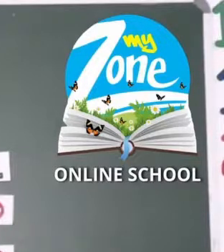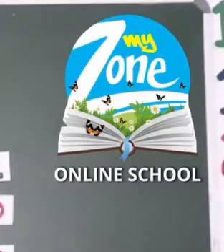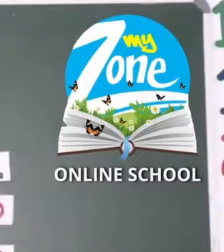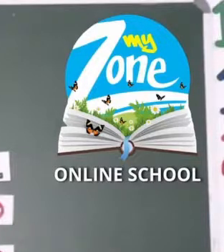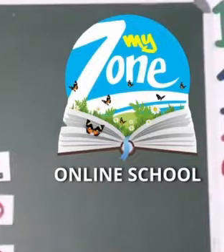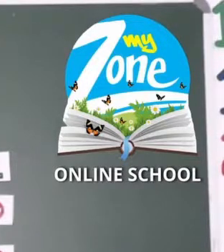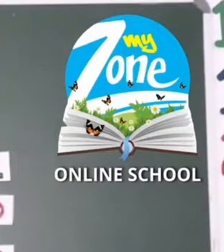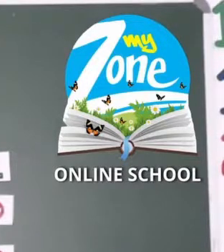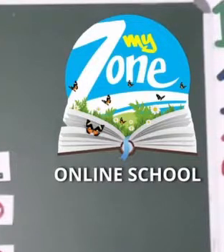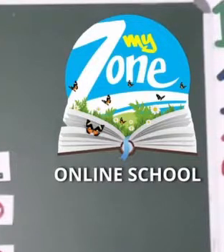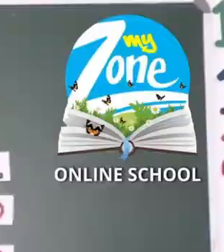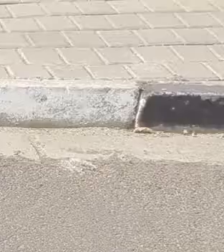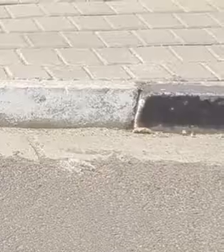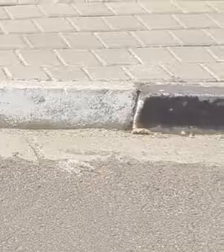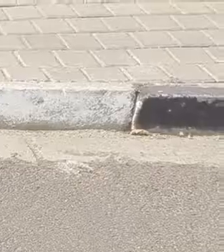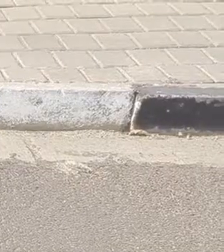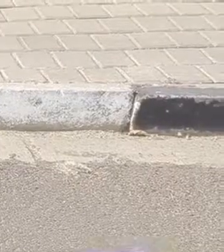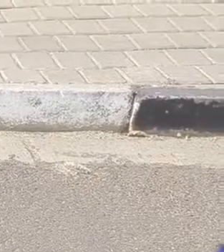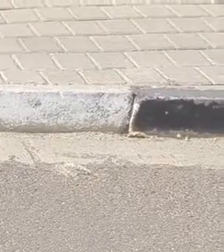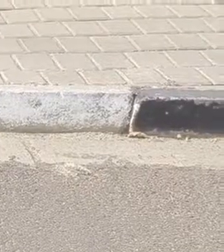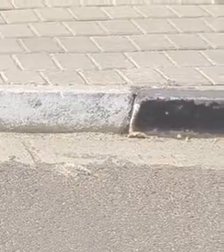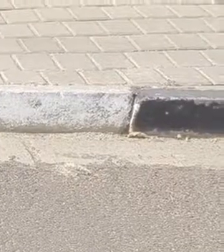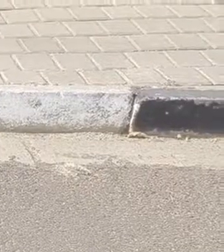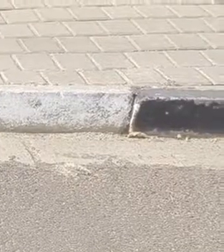time. Bye-bye.